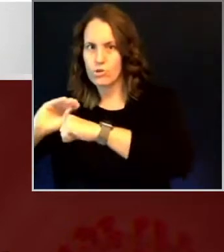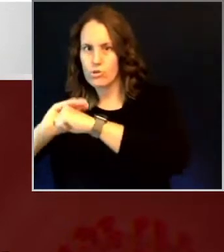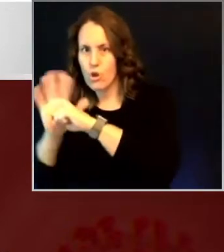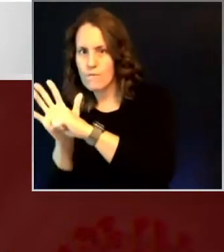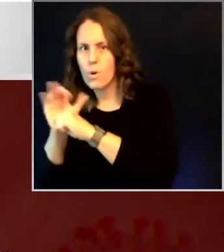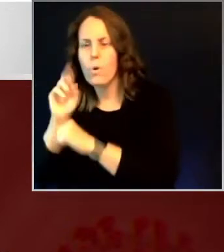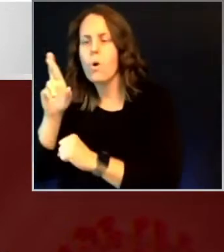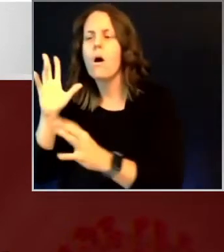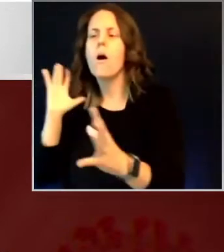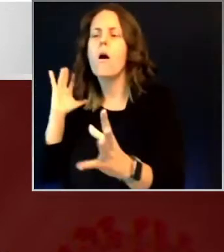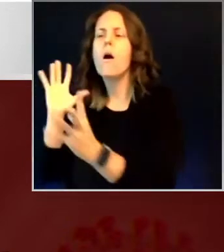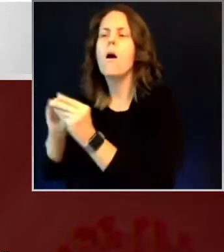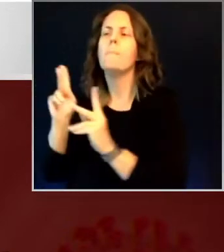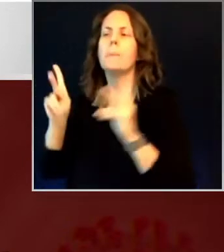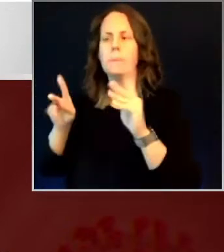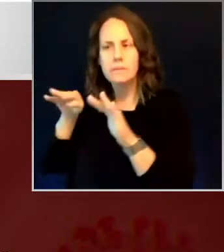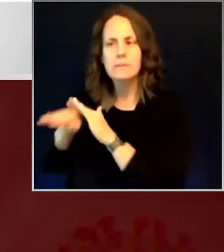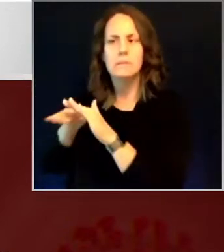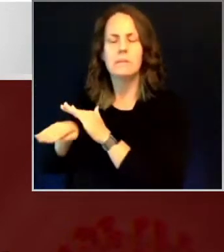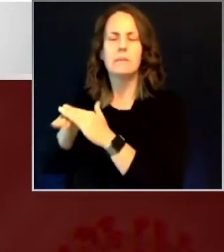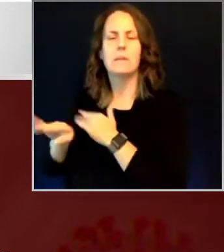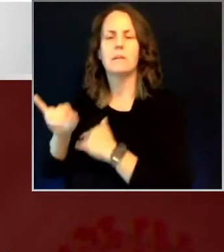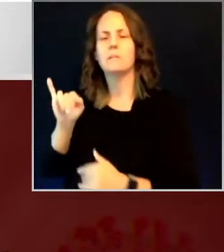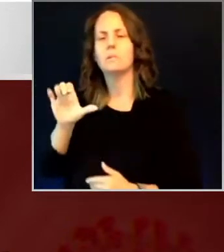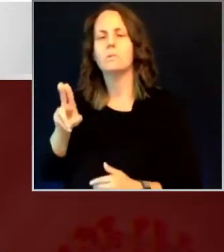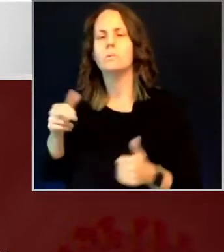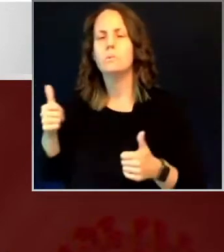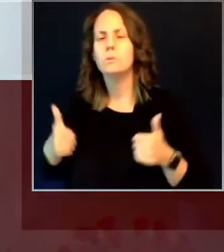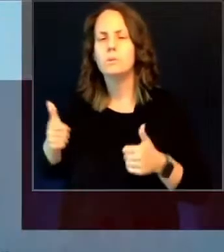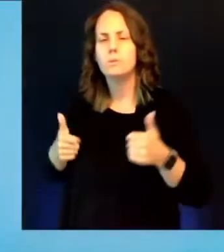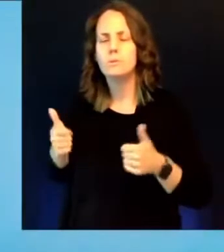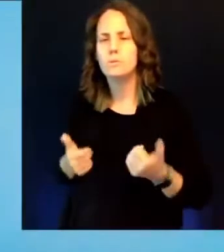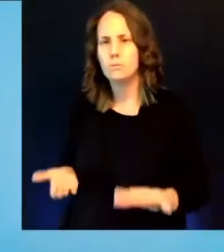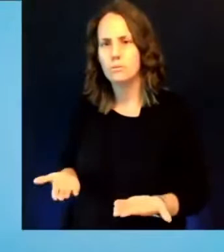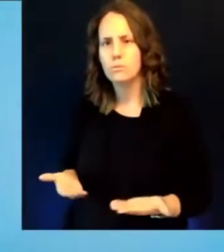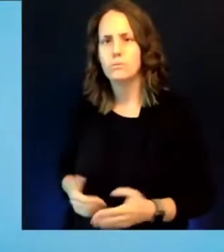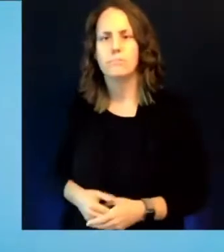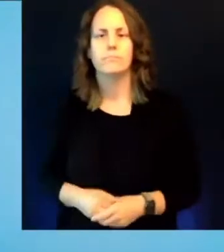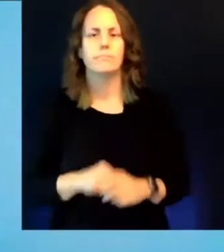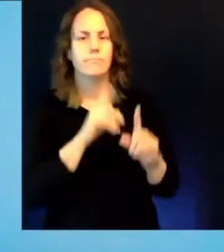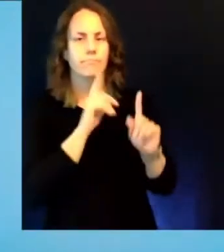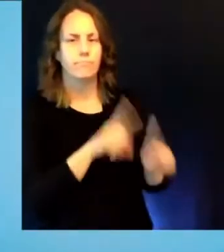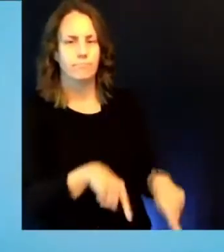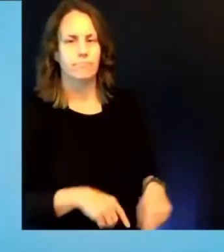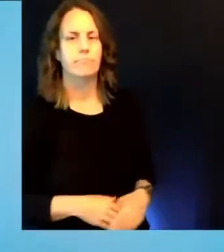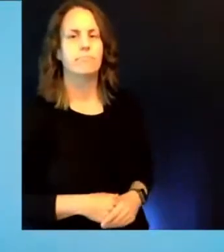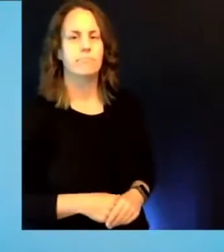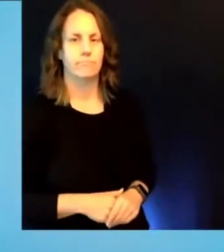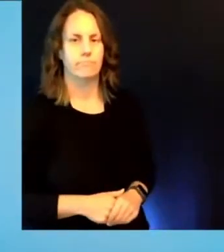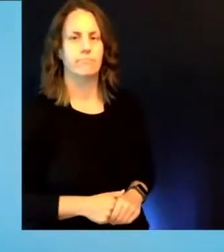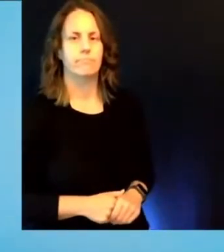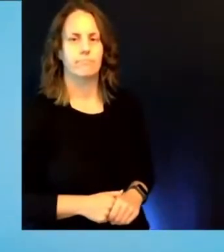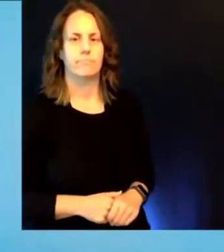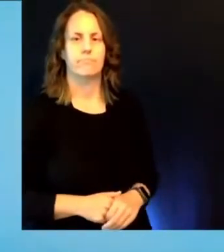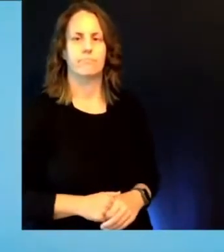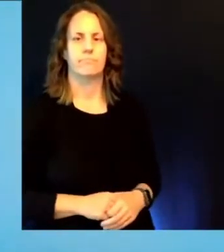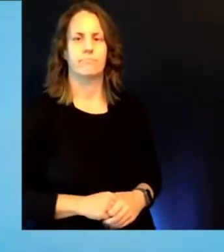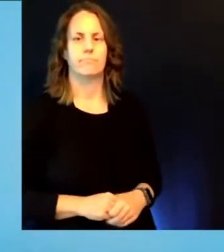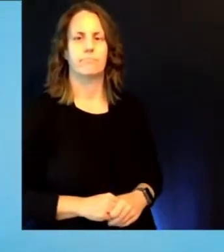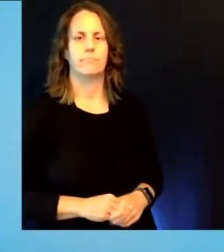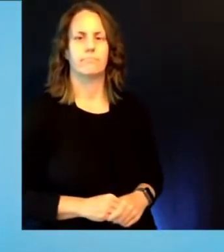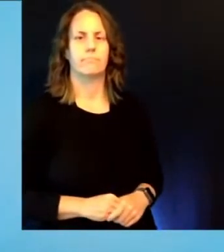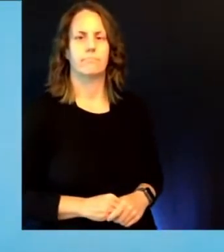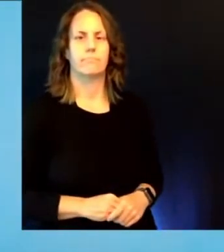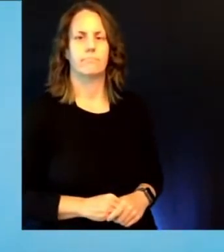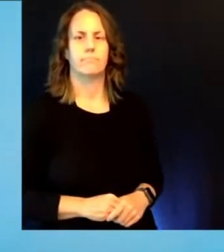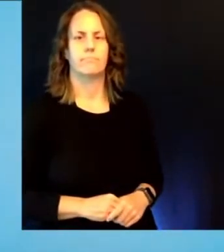That's a great question. There is a separate visualization on the DHS website if you go to our hospitals data tab, where you can